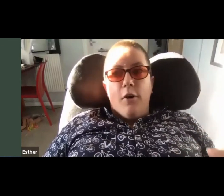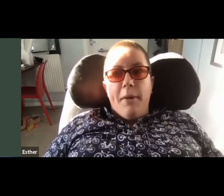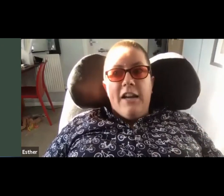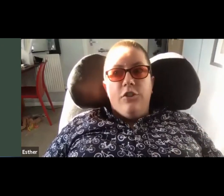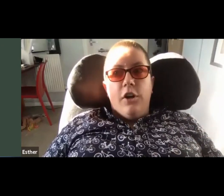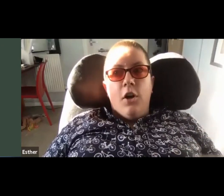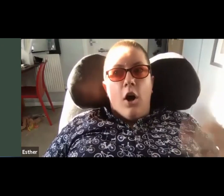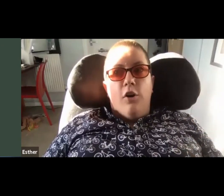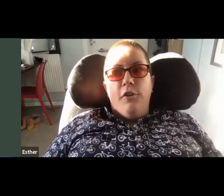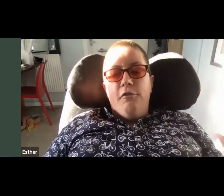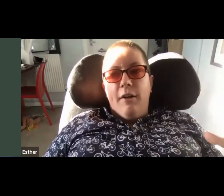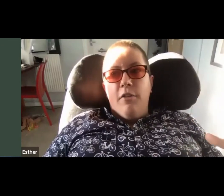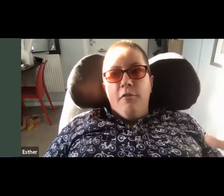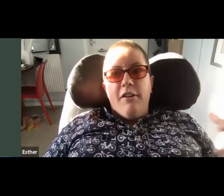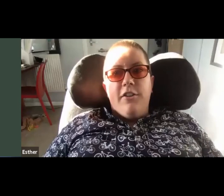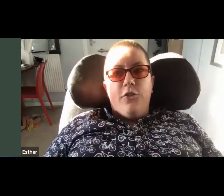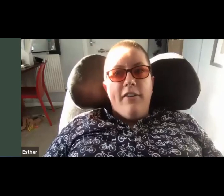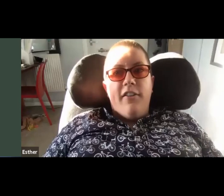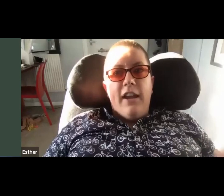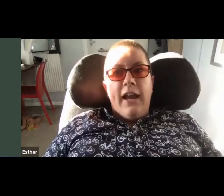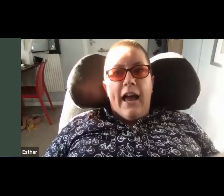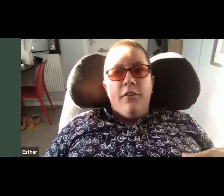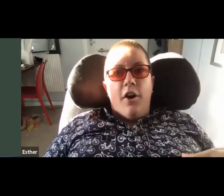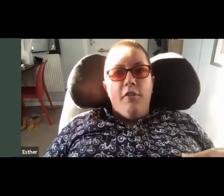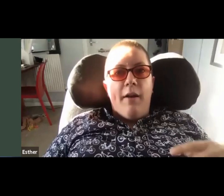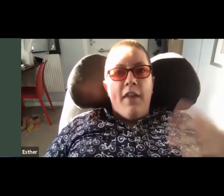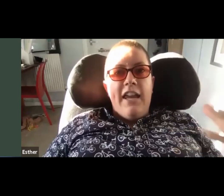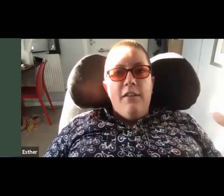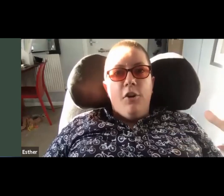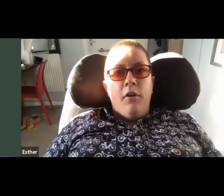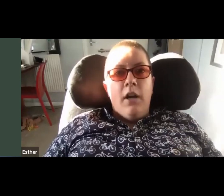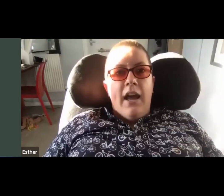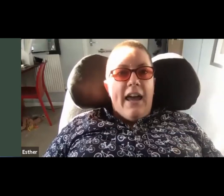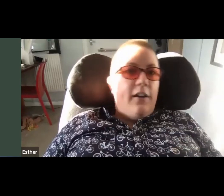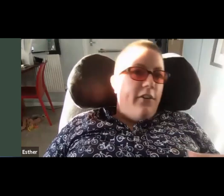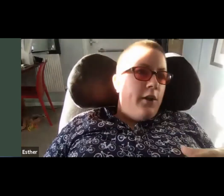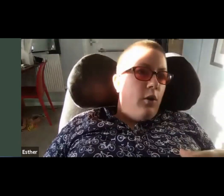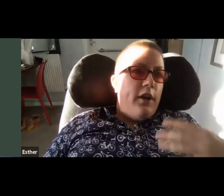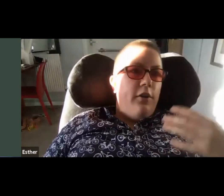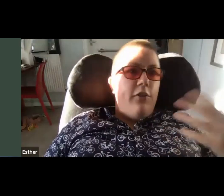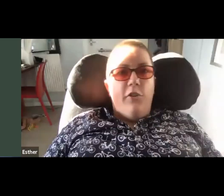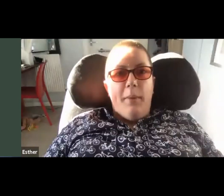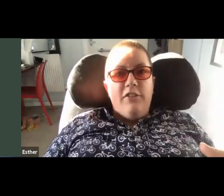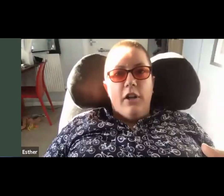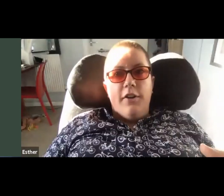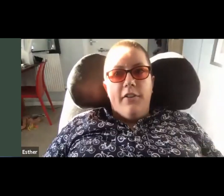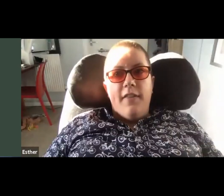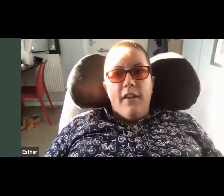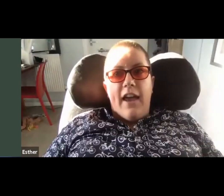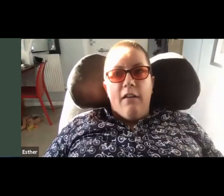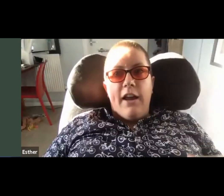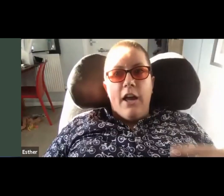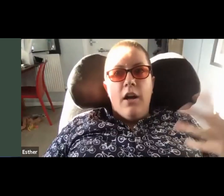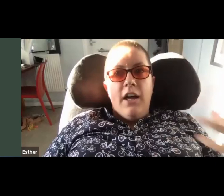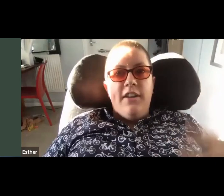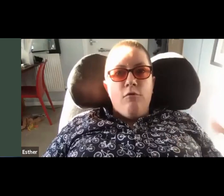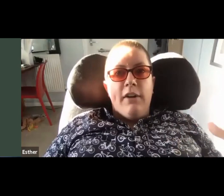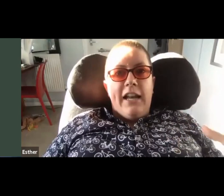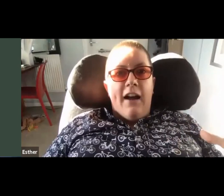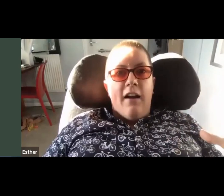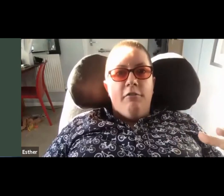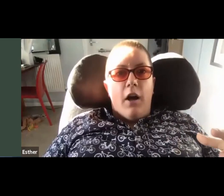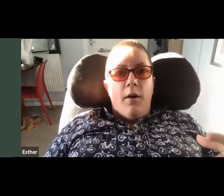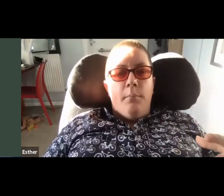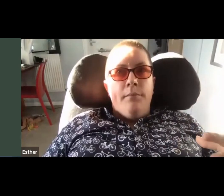their discrimination, I often found them very distressing, and I found that even excellent lawyers who specialised in this area didn't